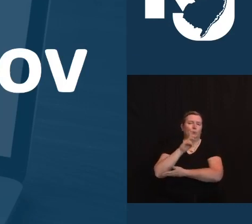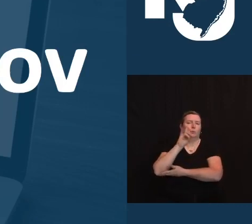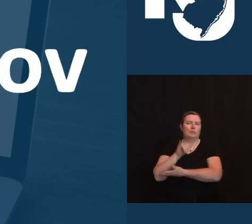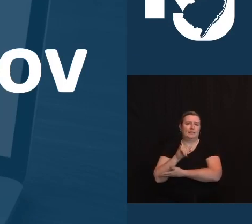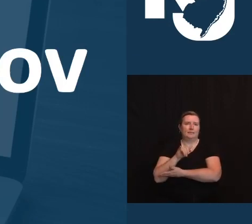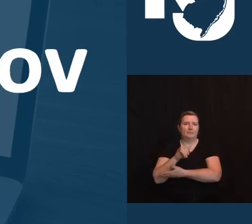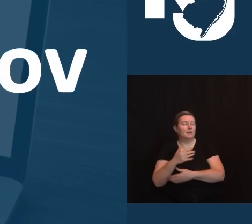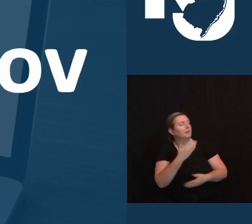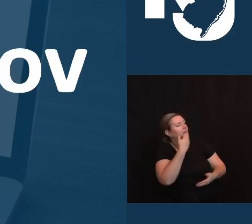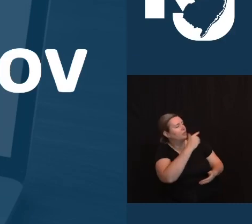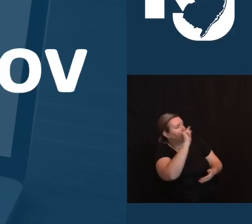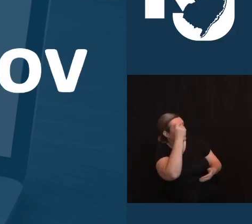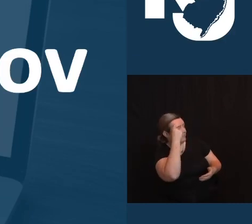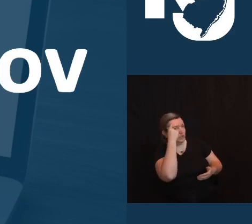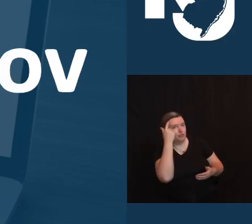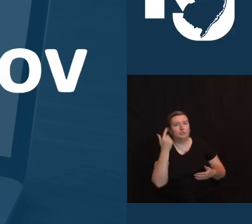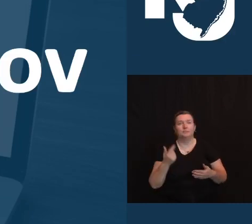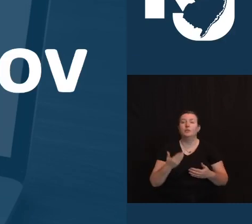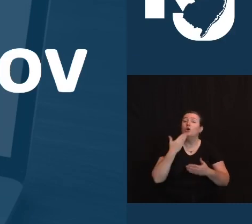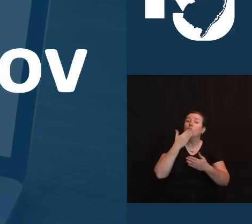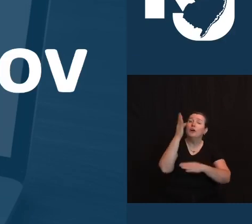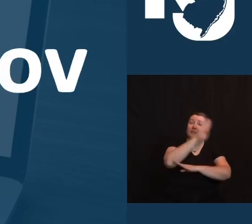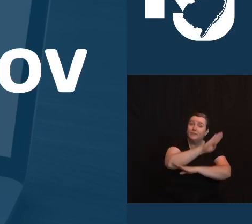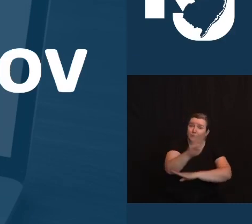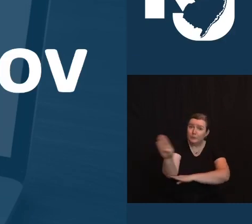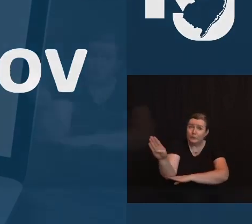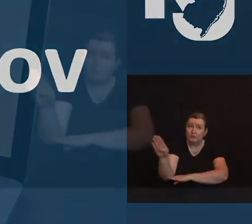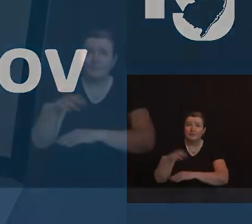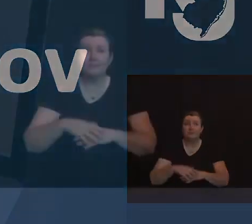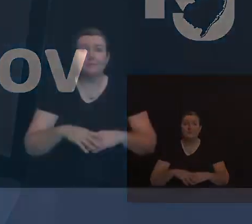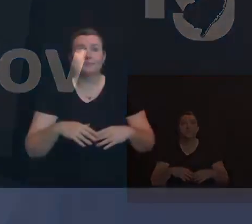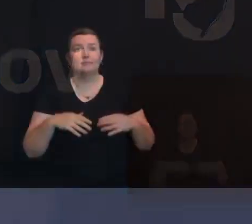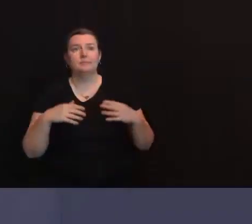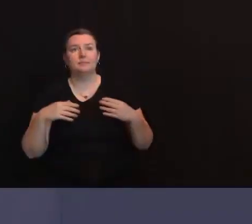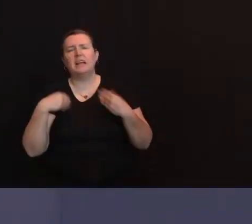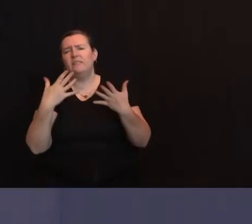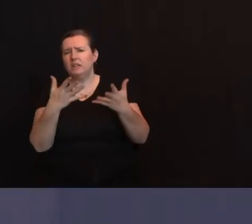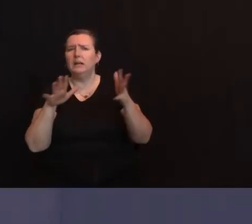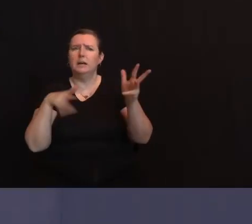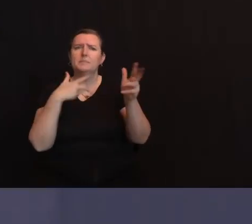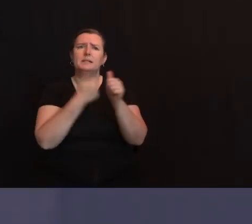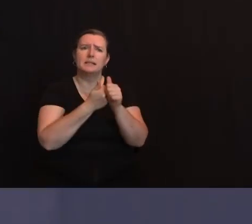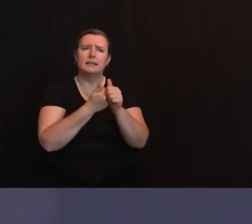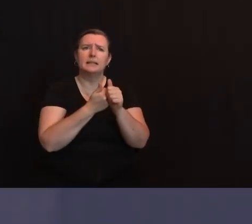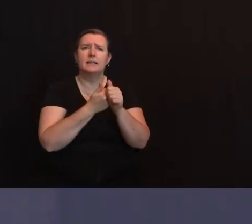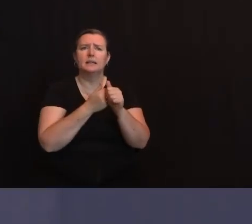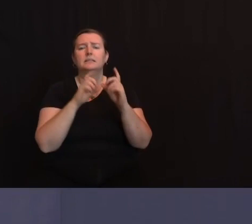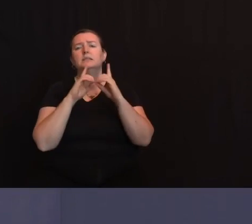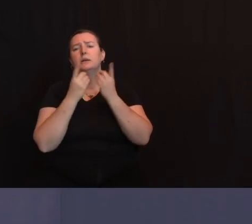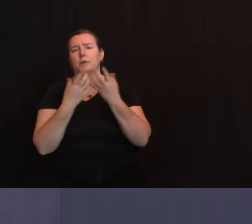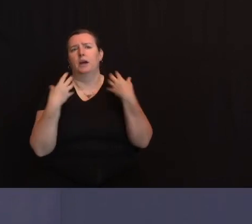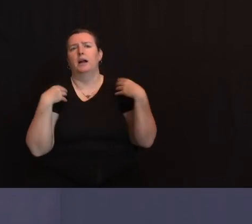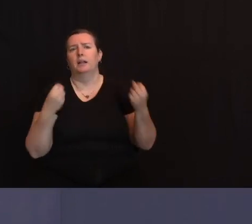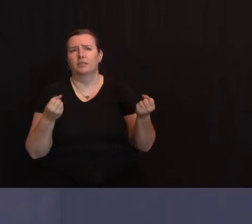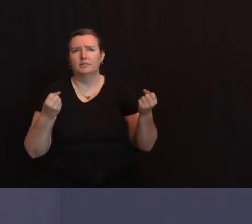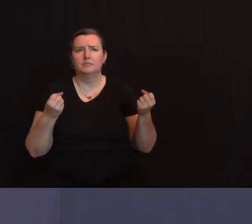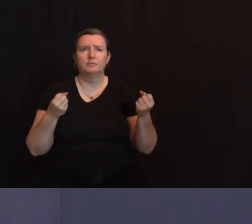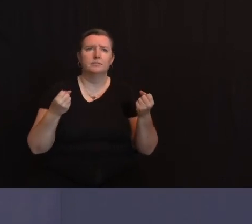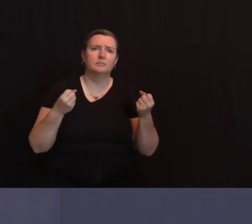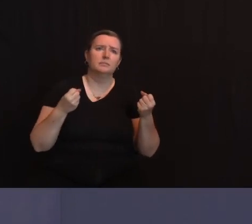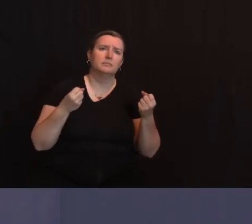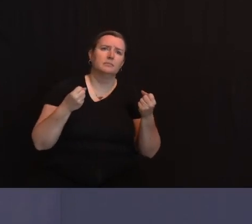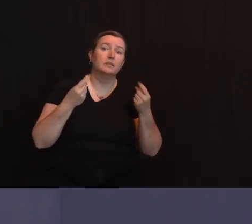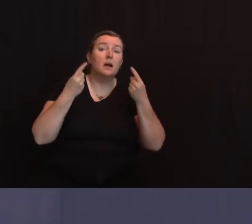Governor, and good afternoon. Well, today I'd like to provide an update on the Department's achievements in implementing the recommendations